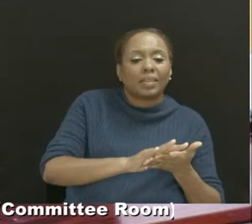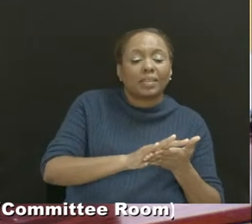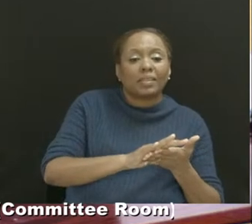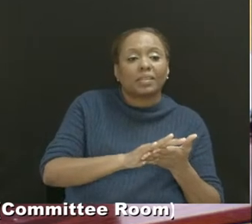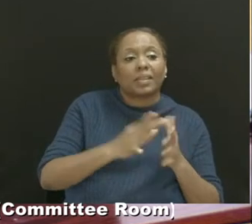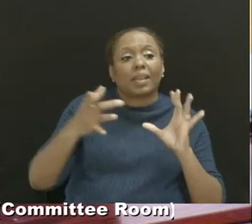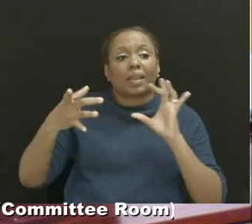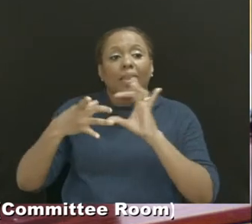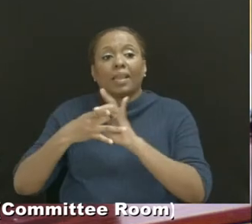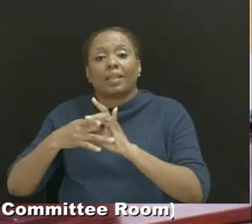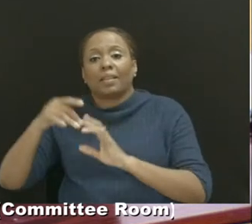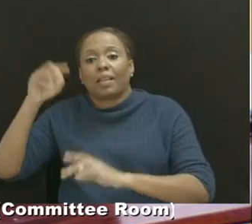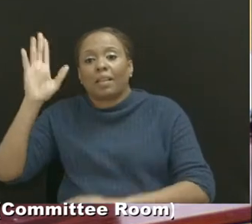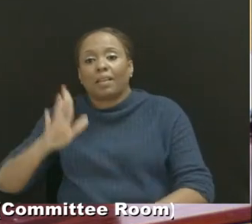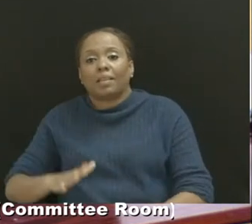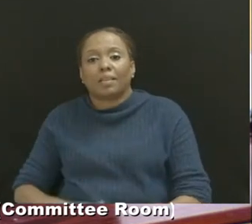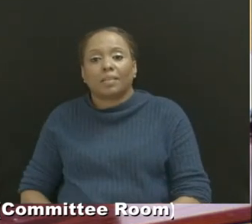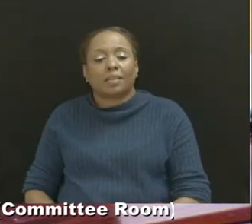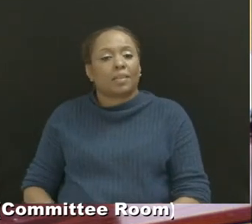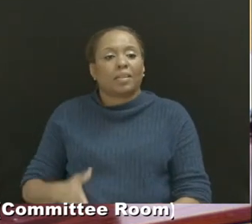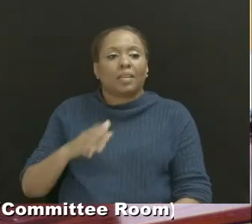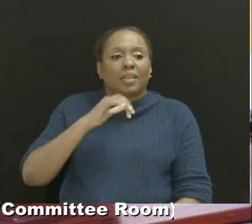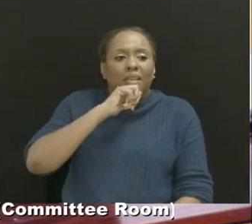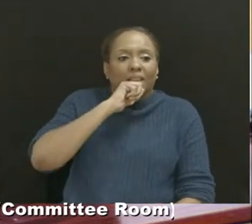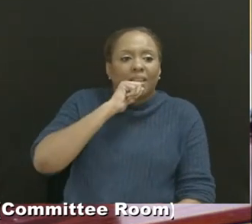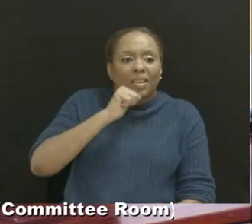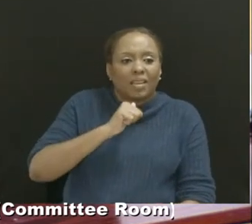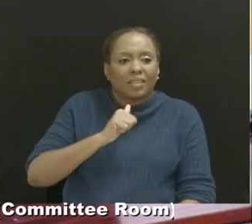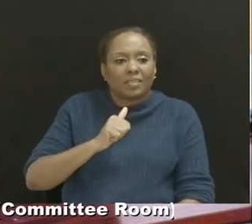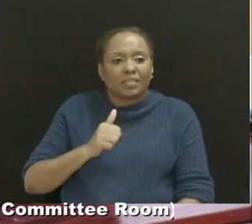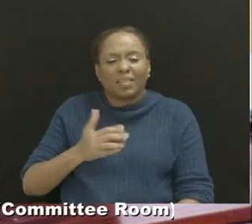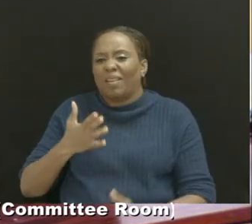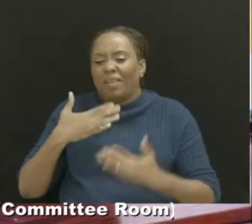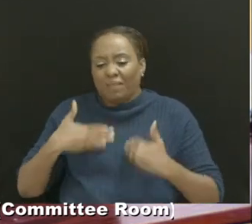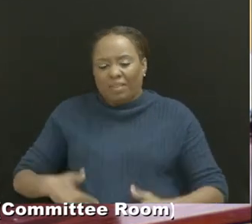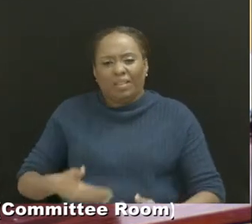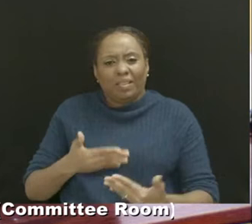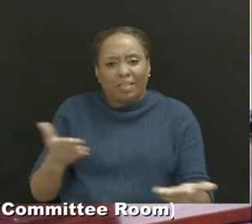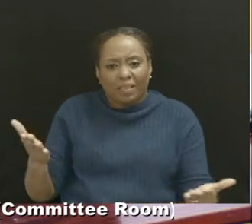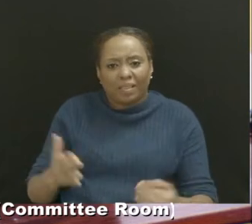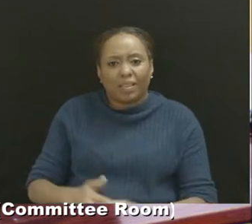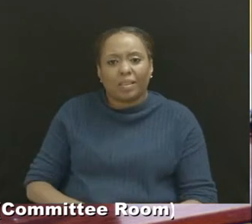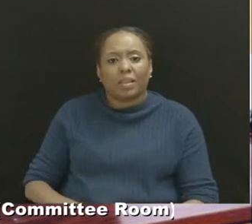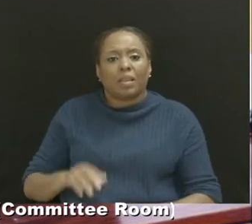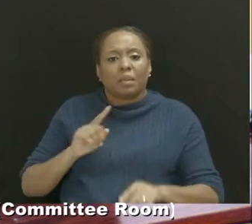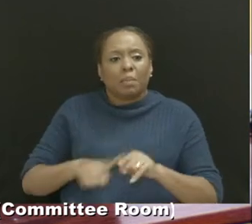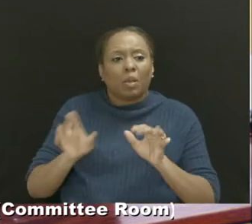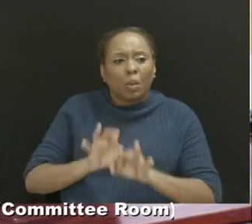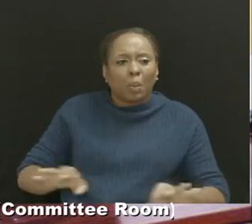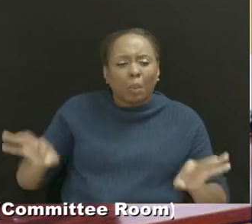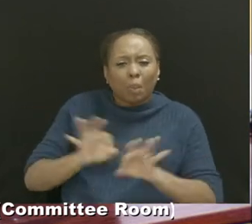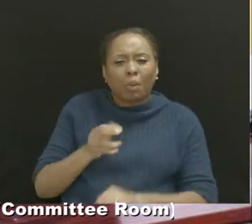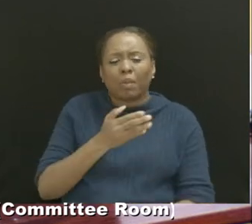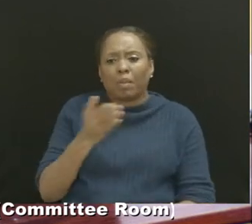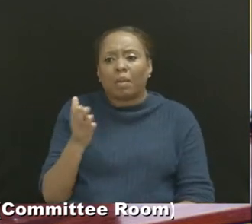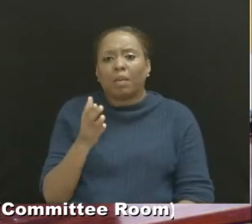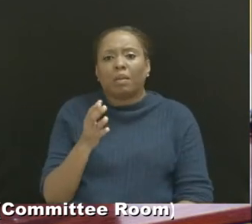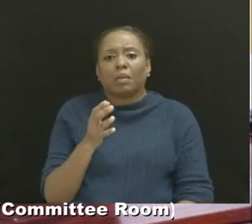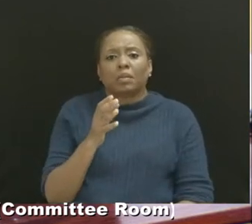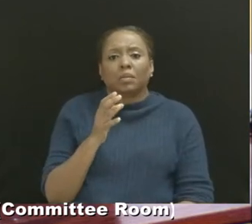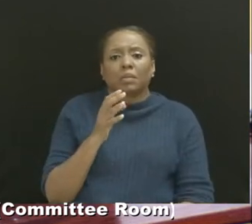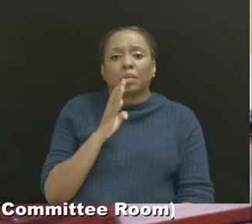put by in the supermarket and put in a frying pan. It is a philosophical nugget for me. And it speaks to the fact